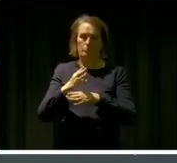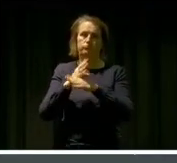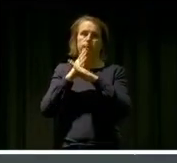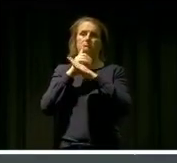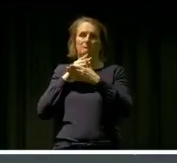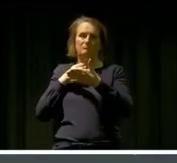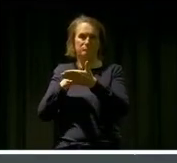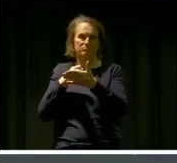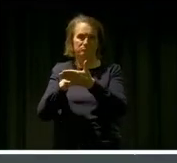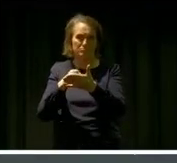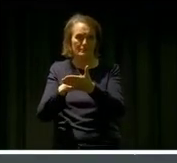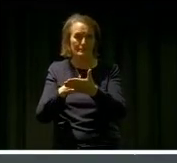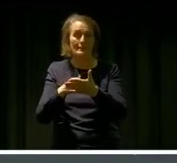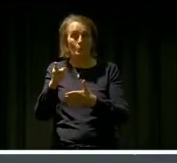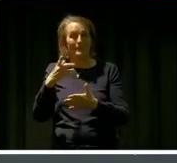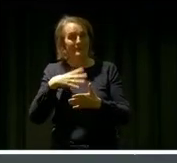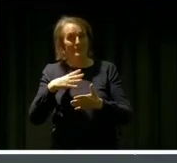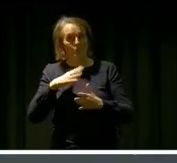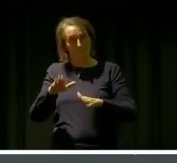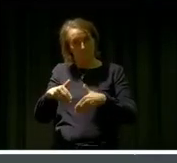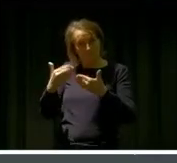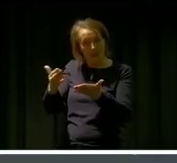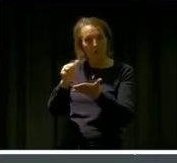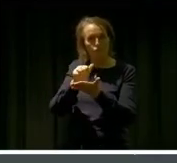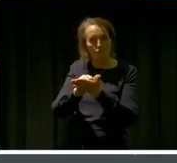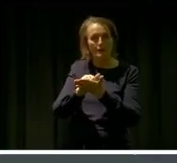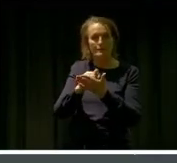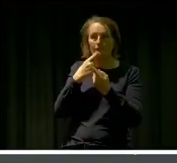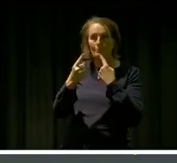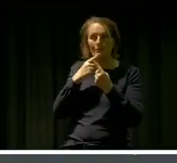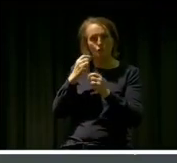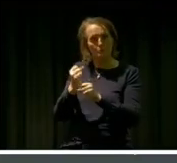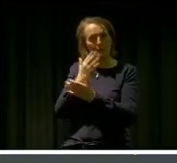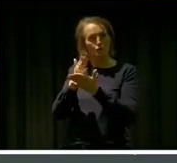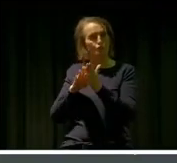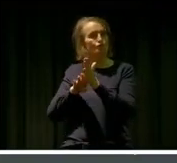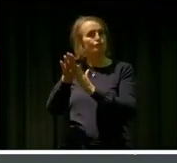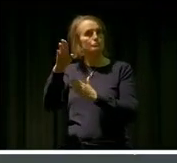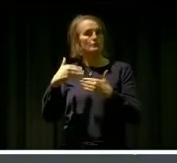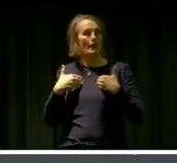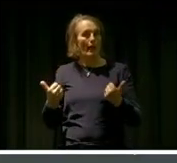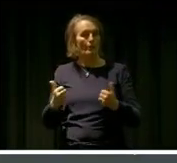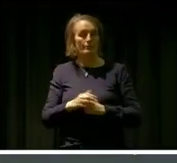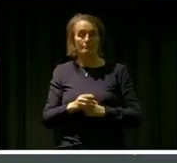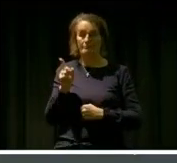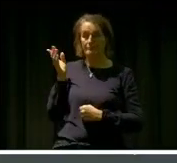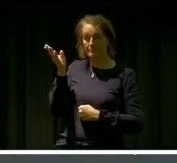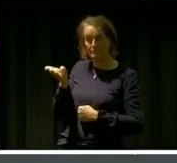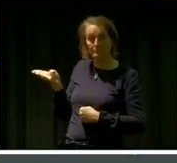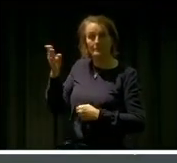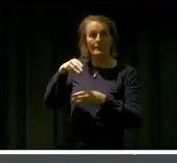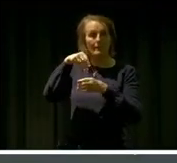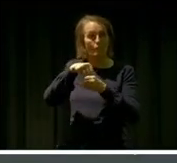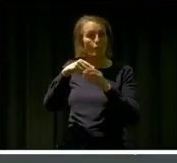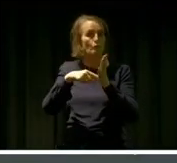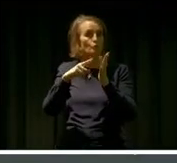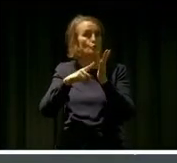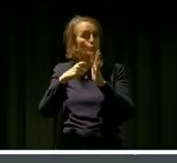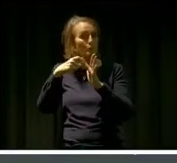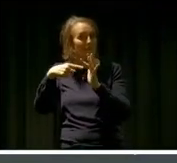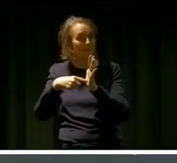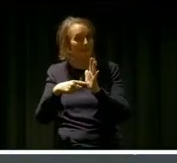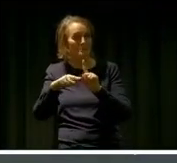they visit a doctor. It included a suite of resources, including toolkits and clinicians' training modules